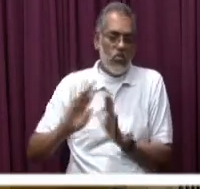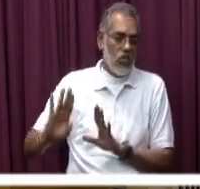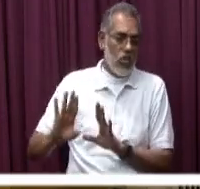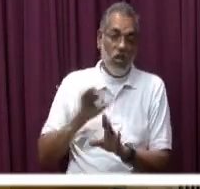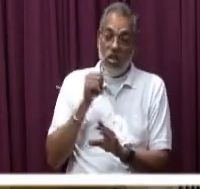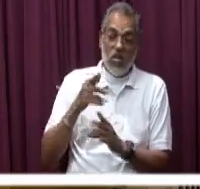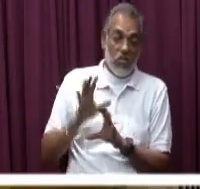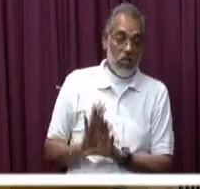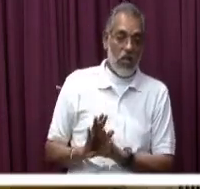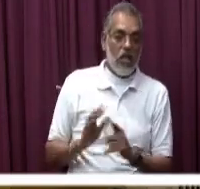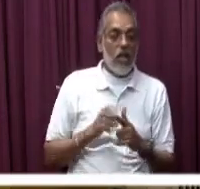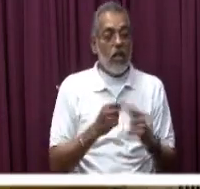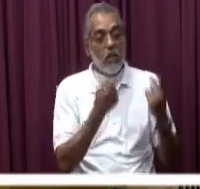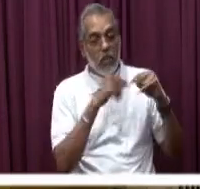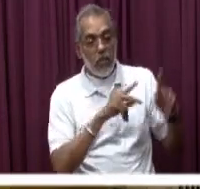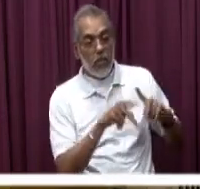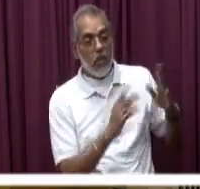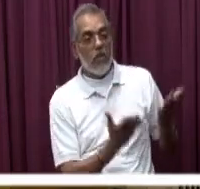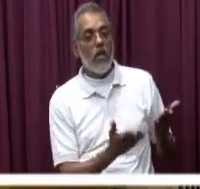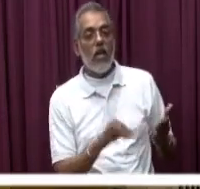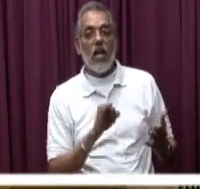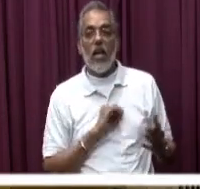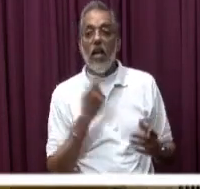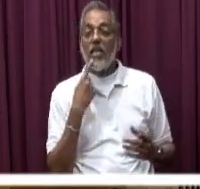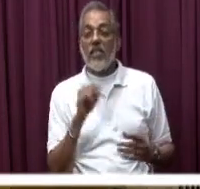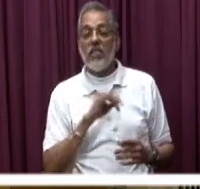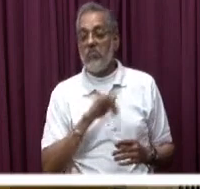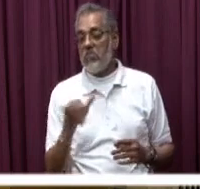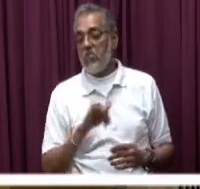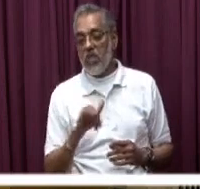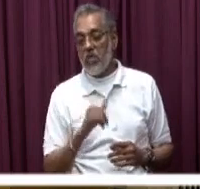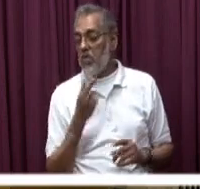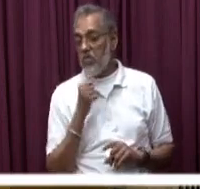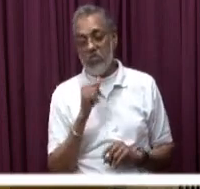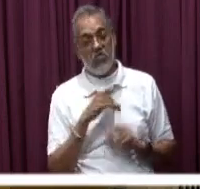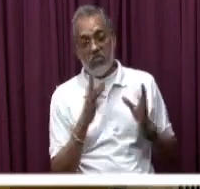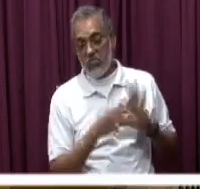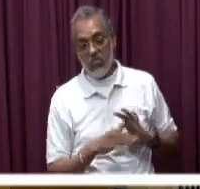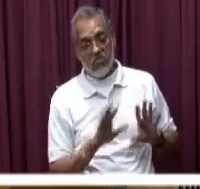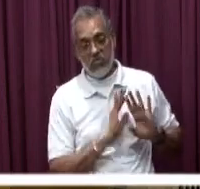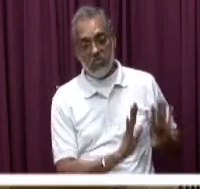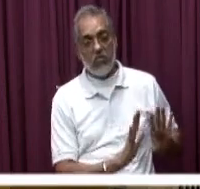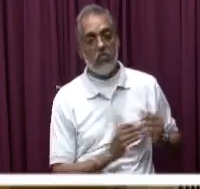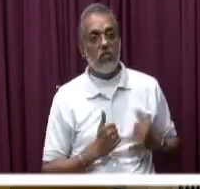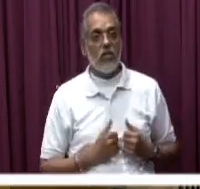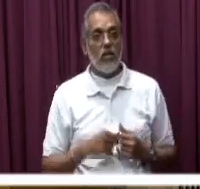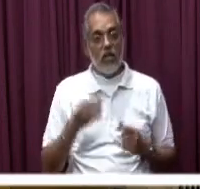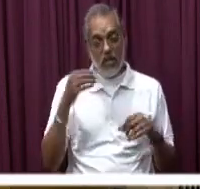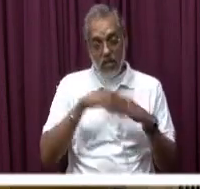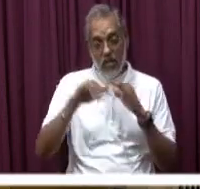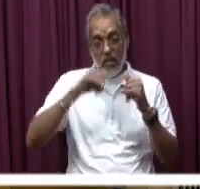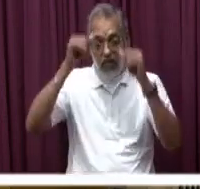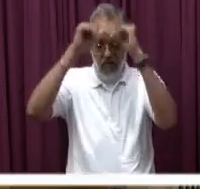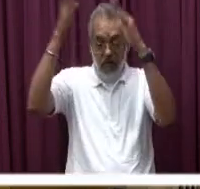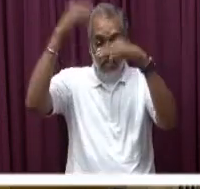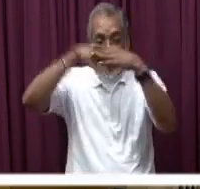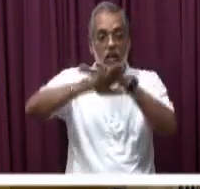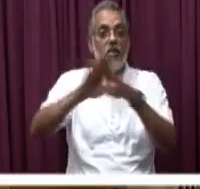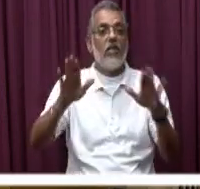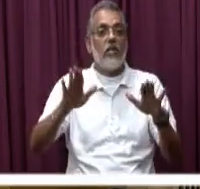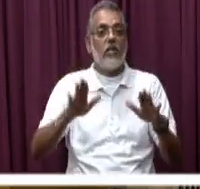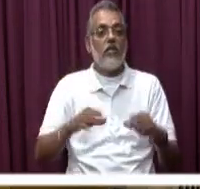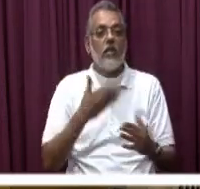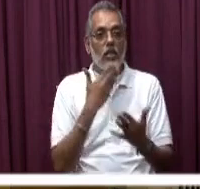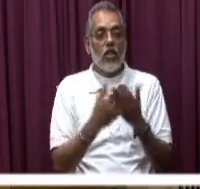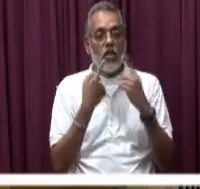the presence of men, I will disown in the presence of my Father in heaven.